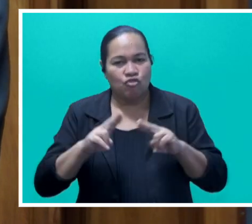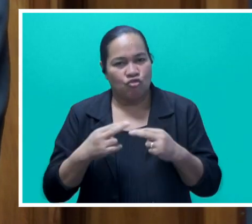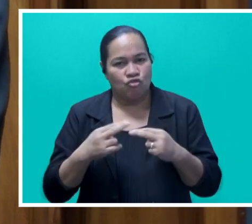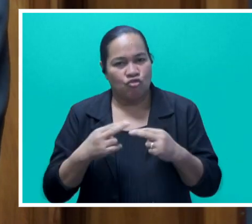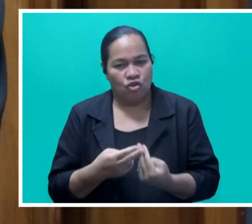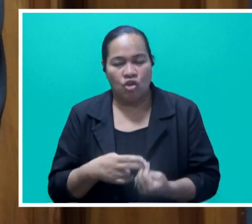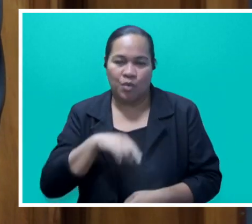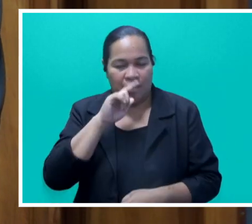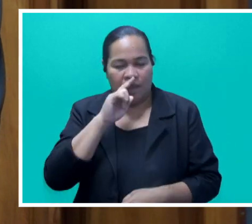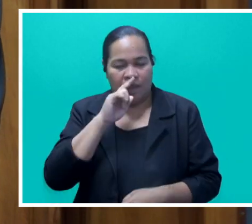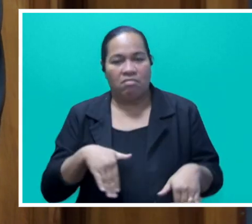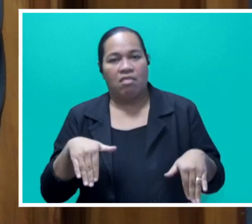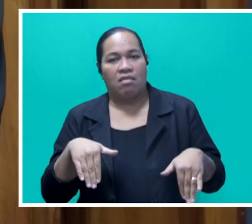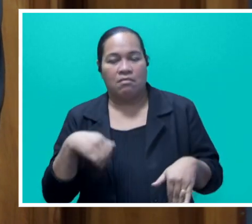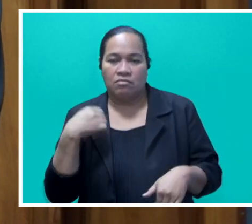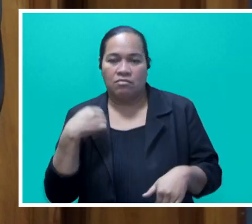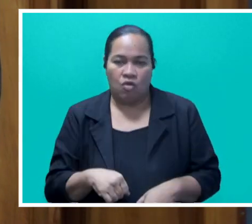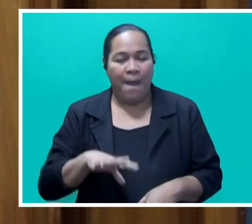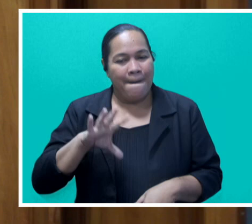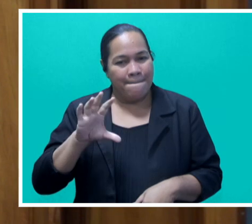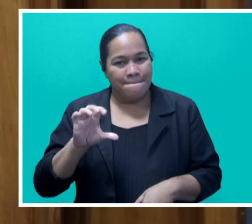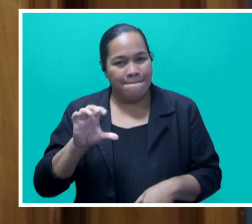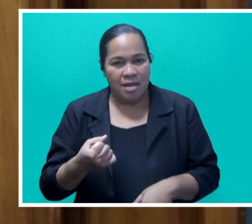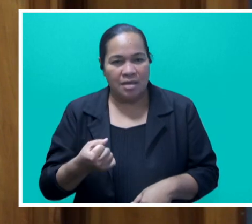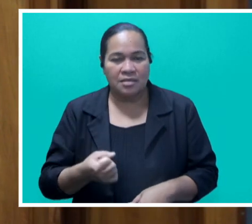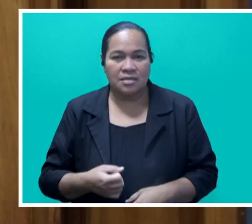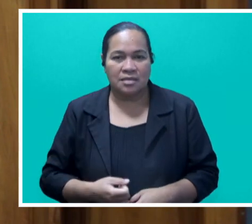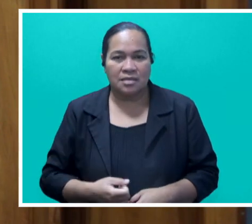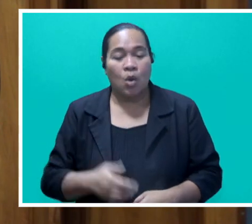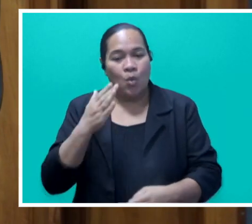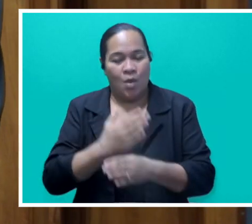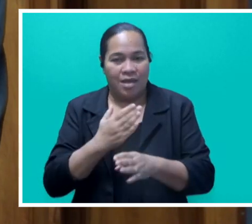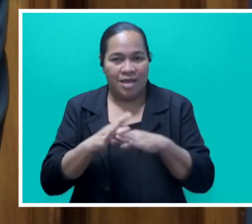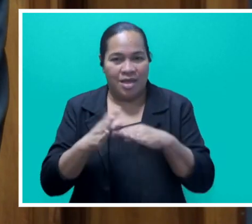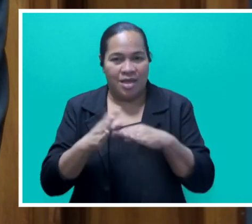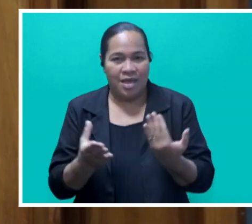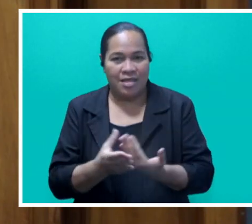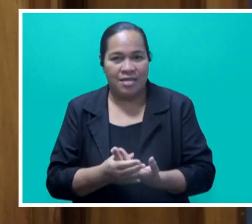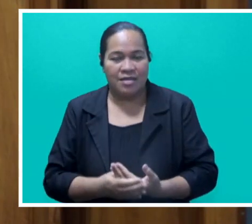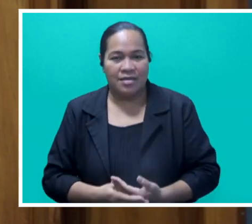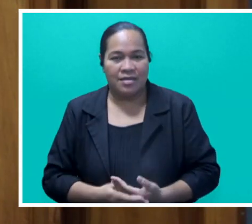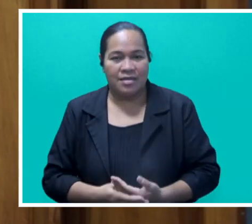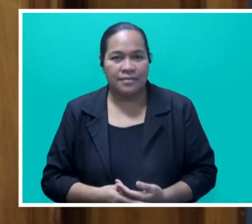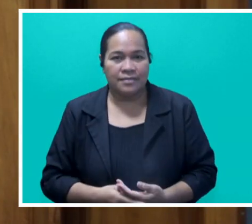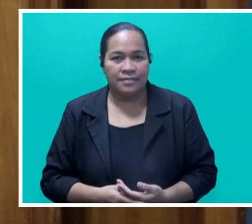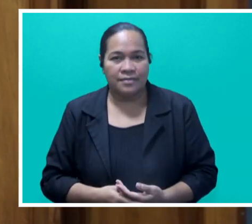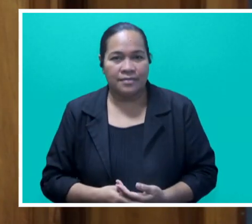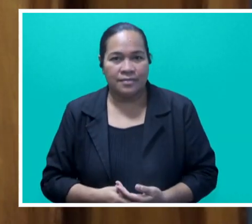be complacent, and we must lean in and work together. Mr. Speaker,